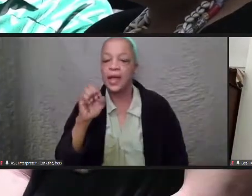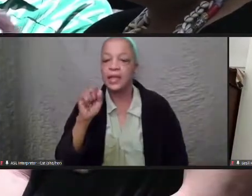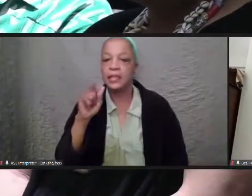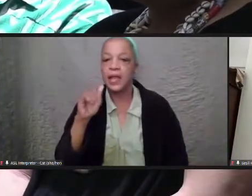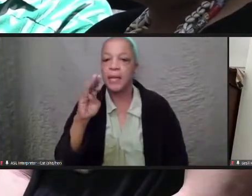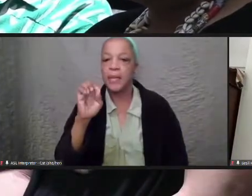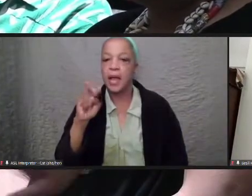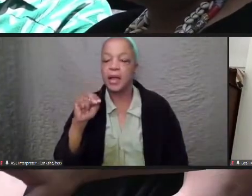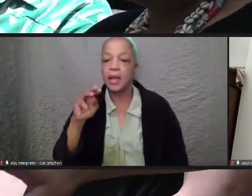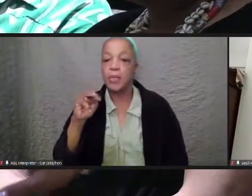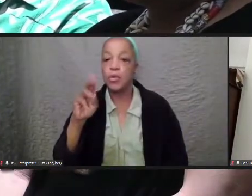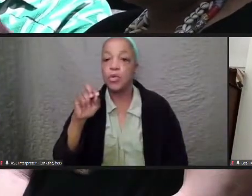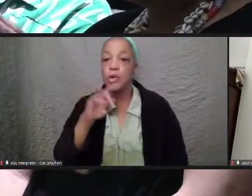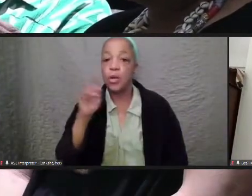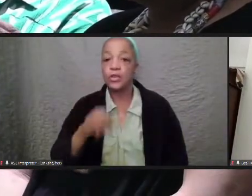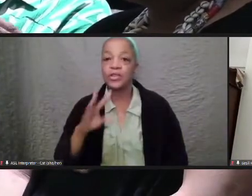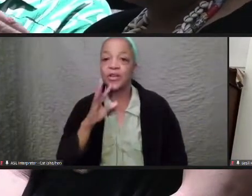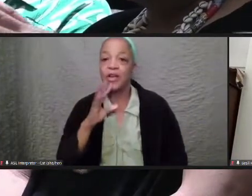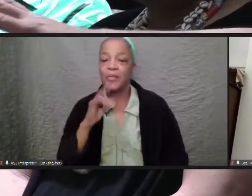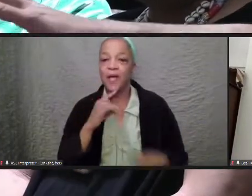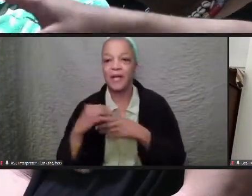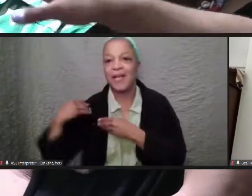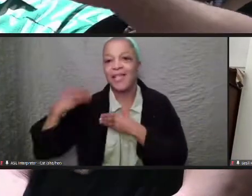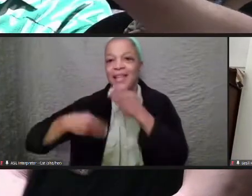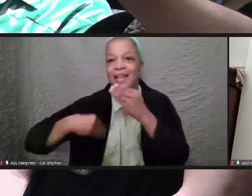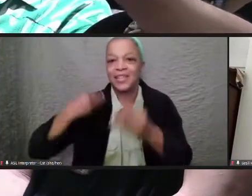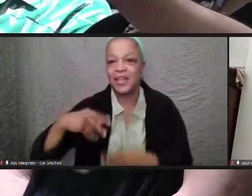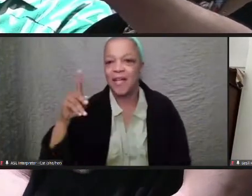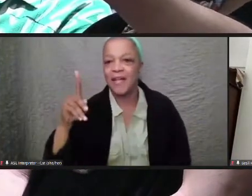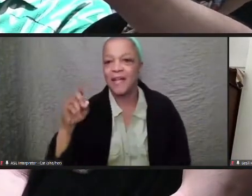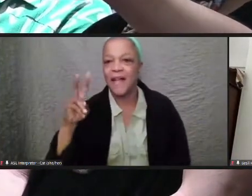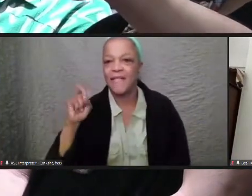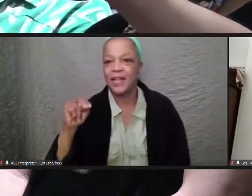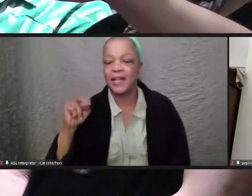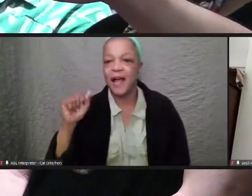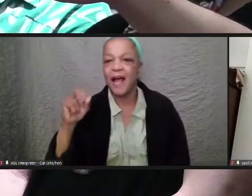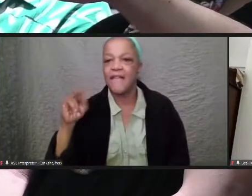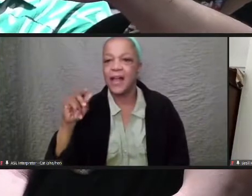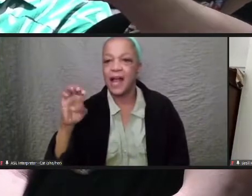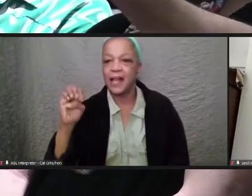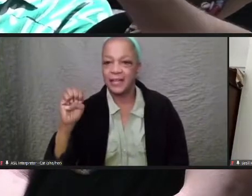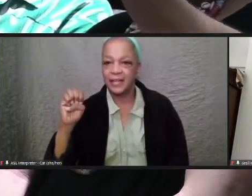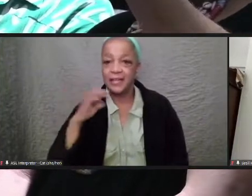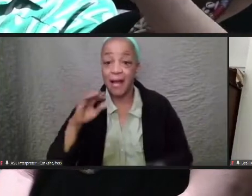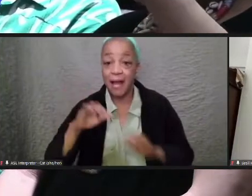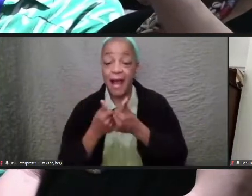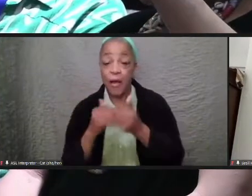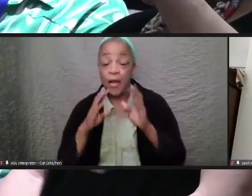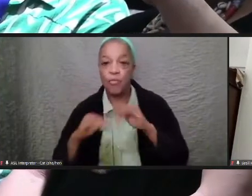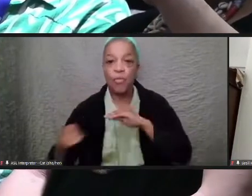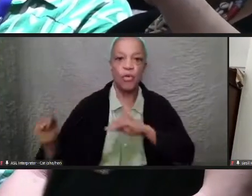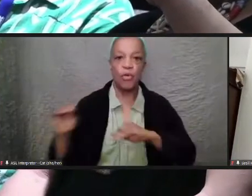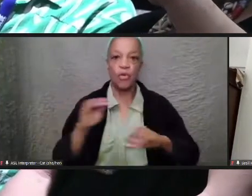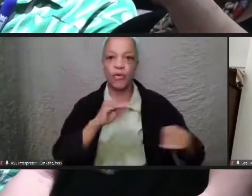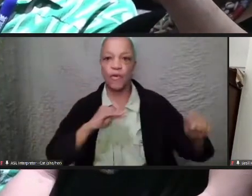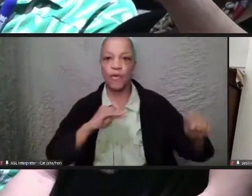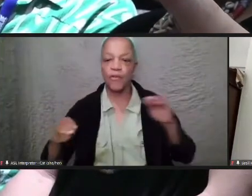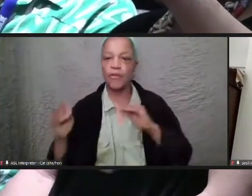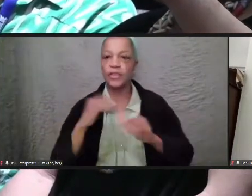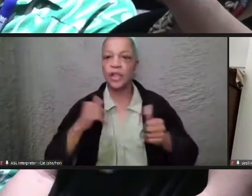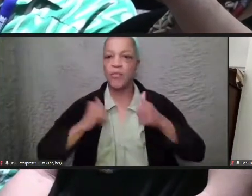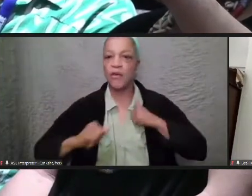a legendary Kevin Aviance. In the way that Kevin moves in performance, one flick of a